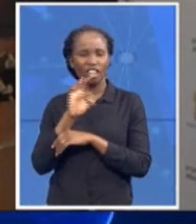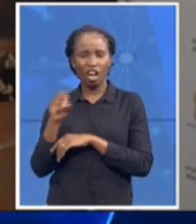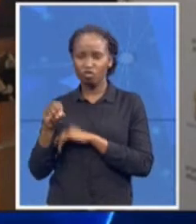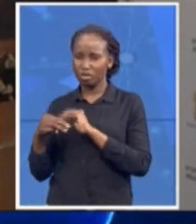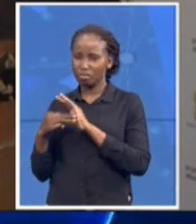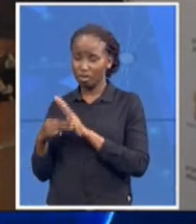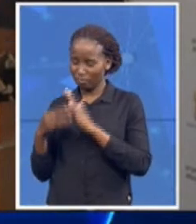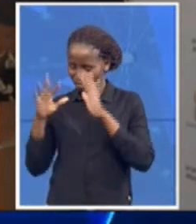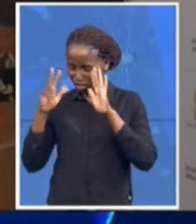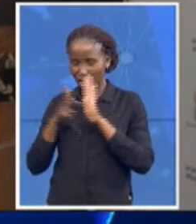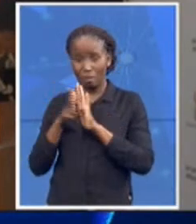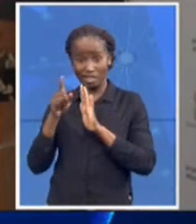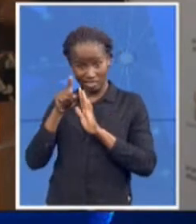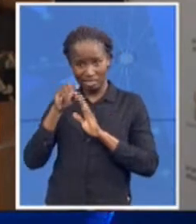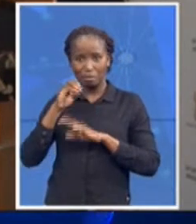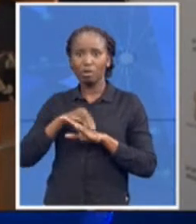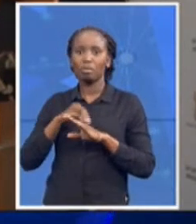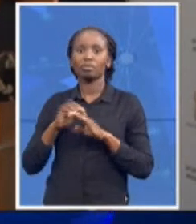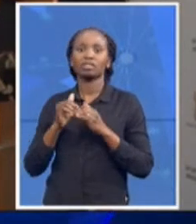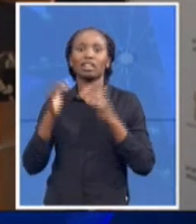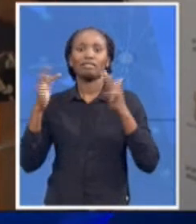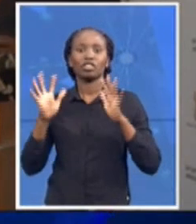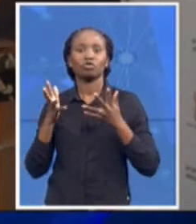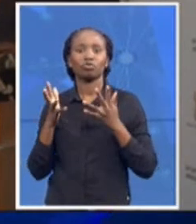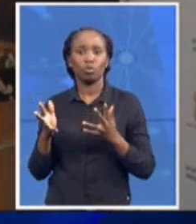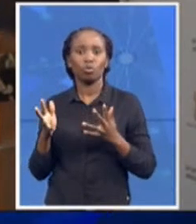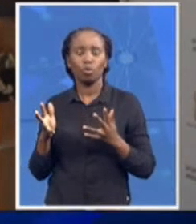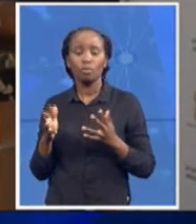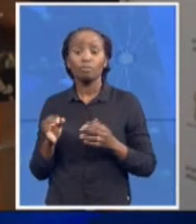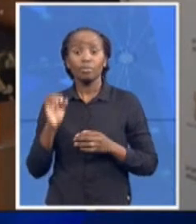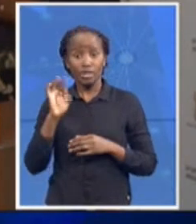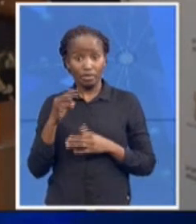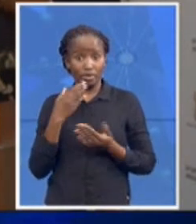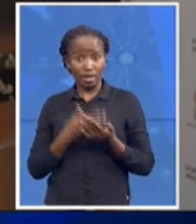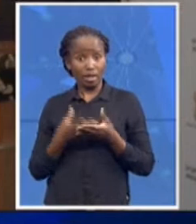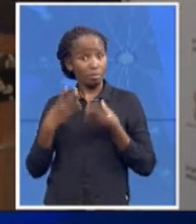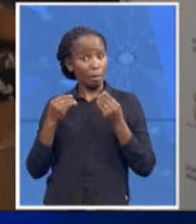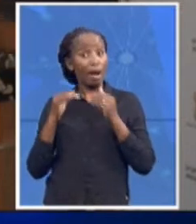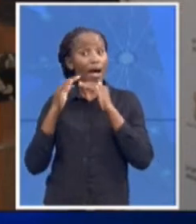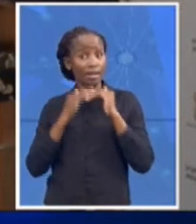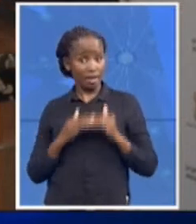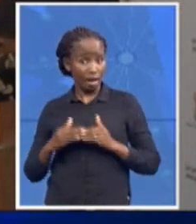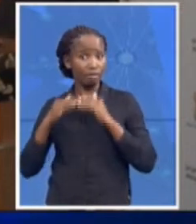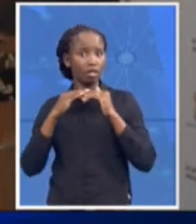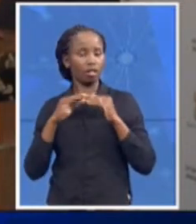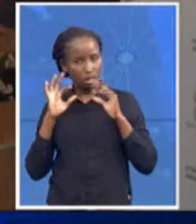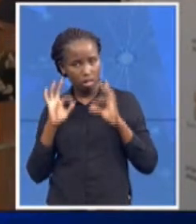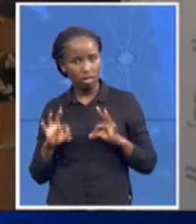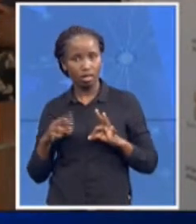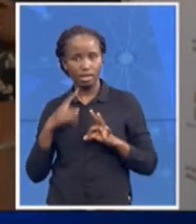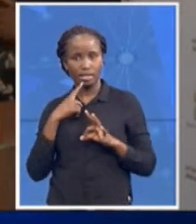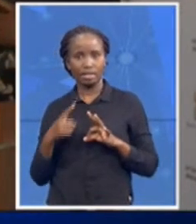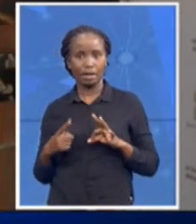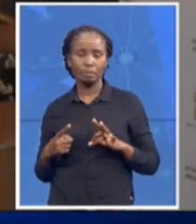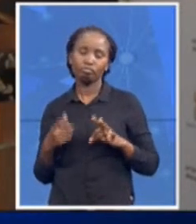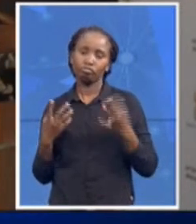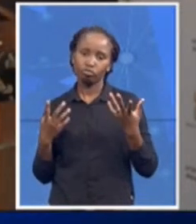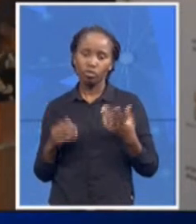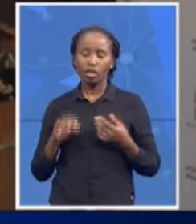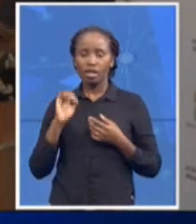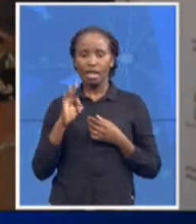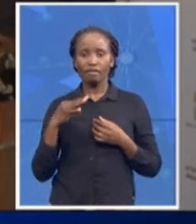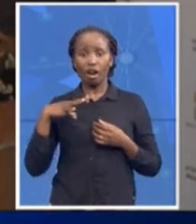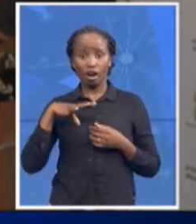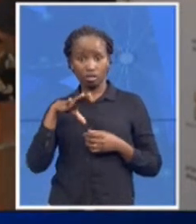enough to say on daily basis or each time the council sits to approve